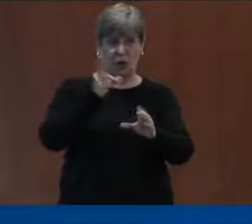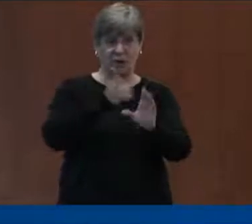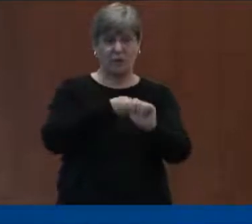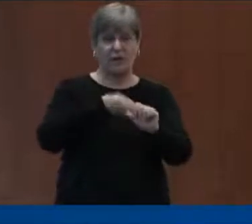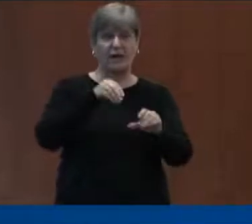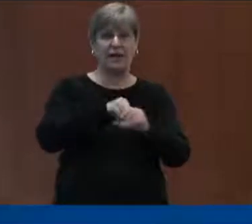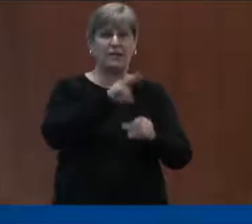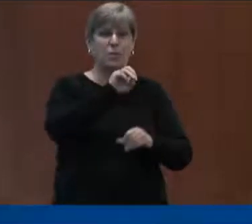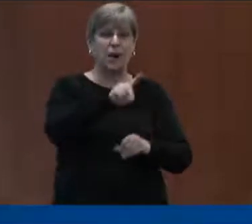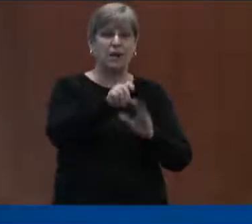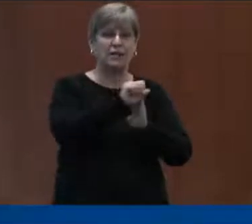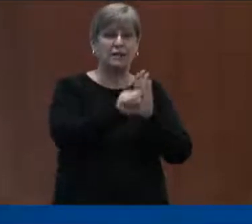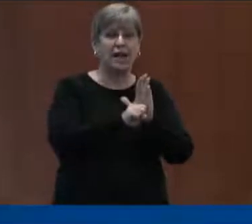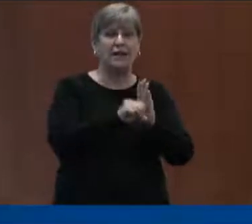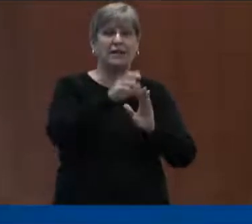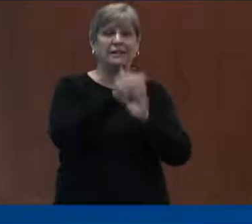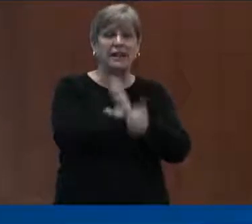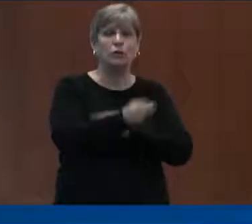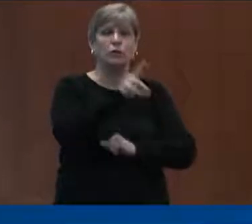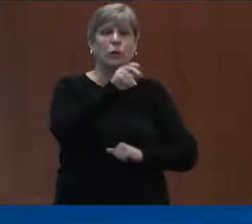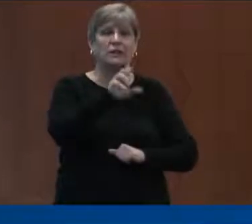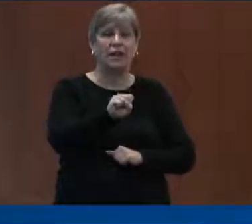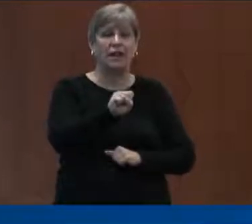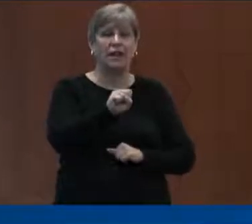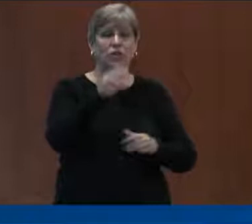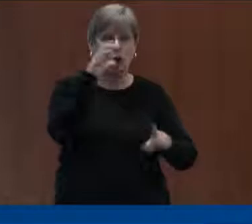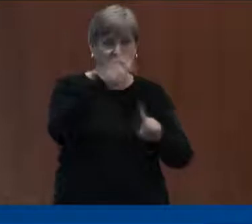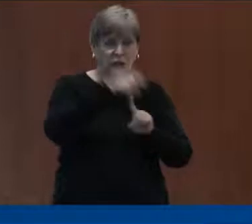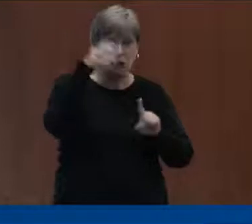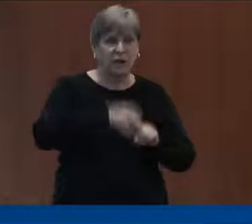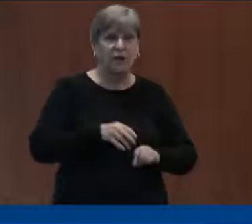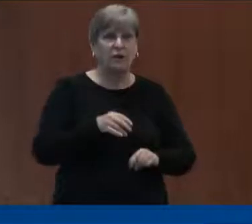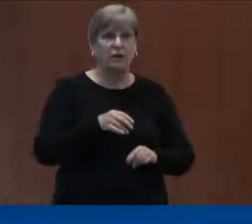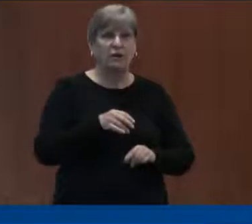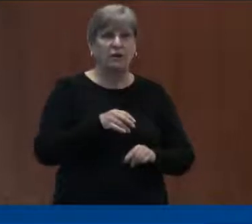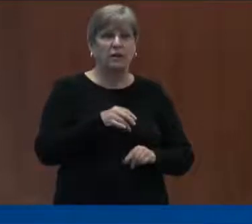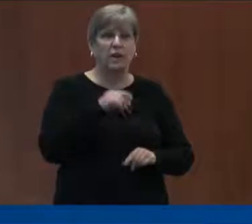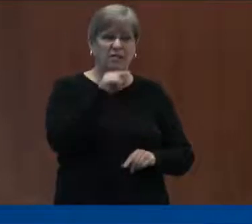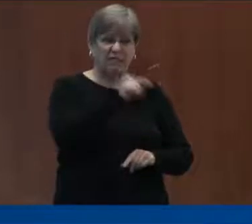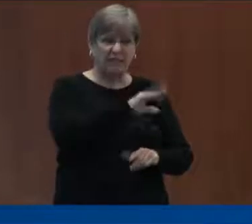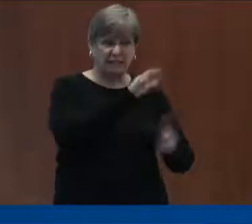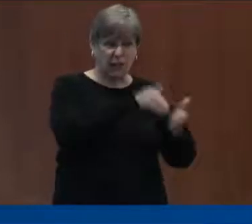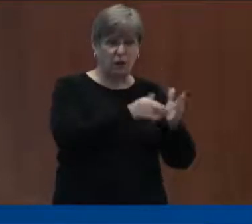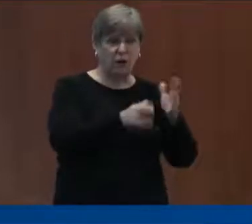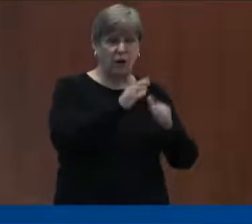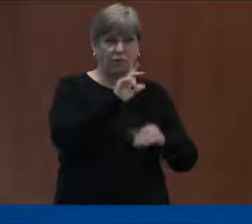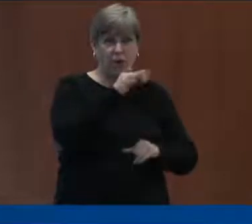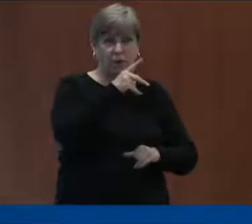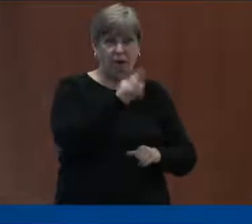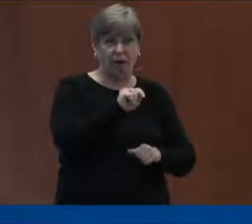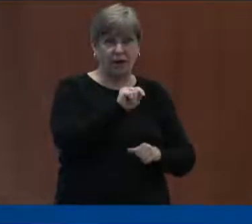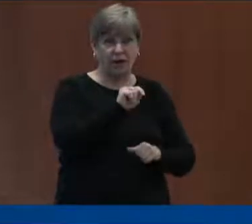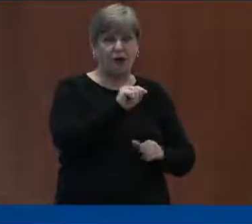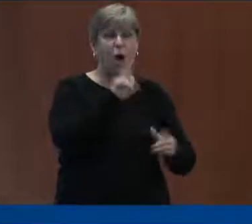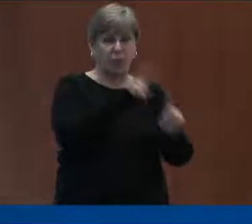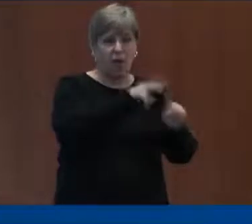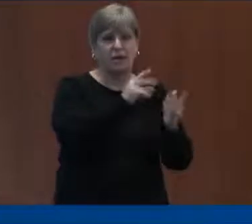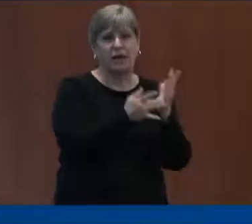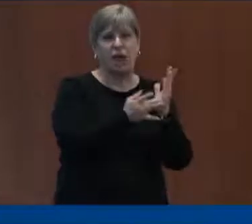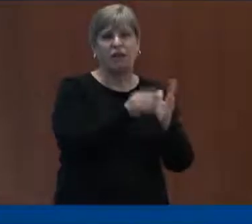participated in the Maryland State Skills USA Championships held at Center of Applied Technology in Lithicum,